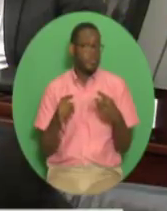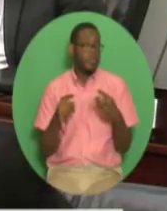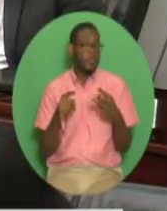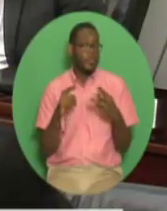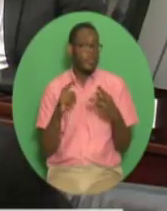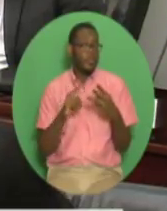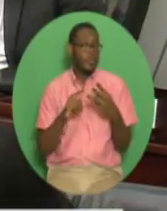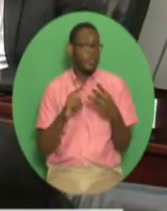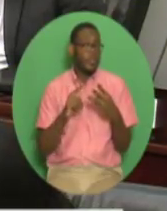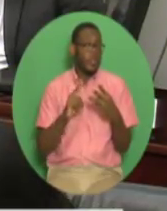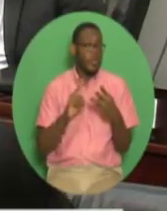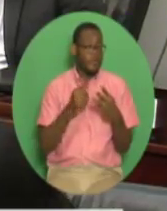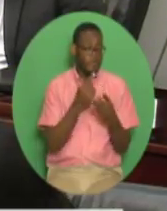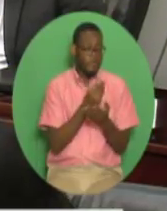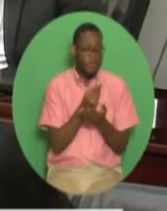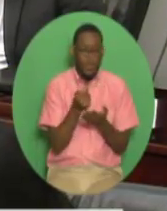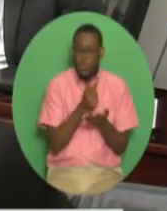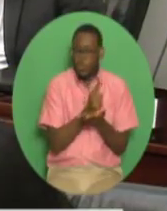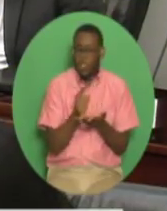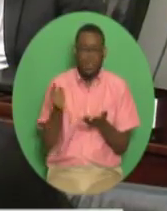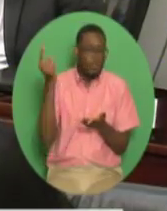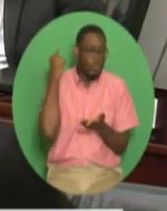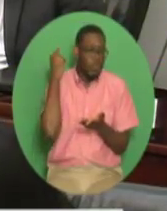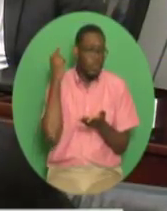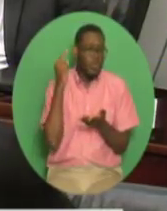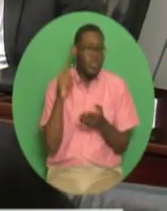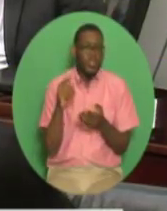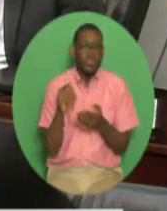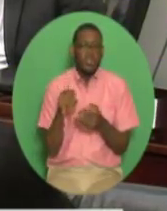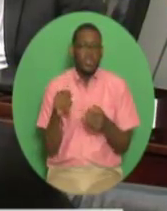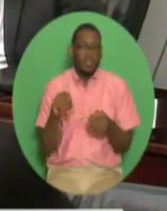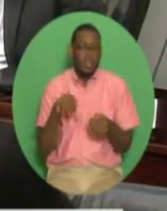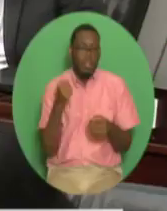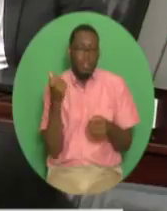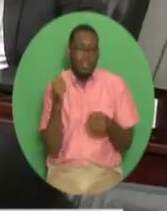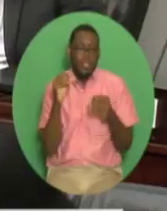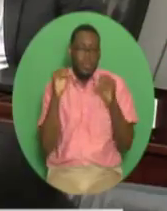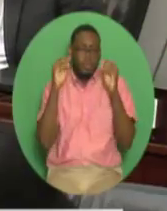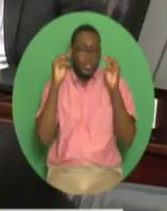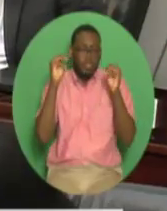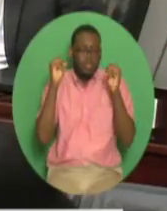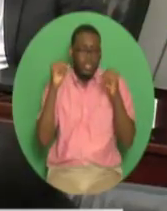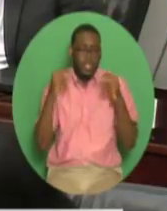and again, I want to thank the Minister of Health. You see, this government